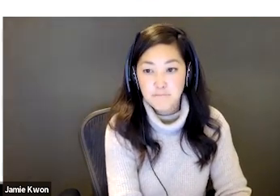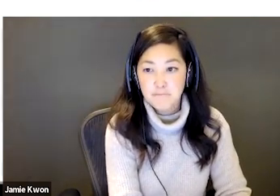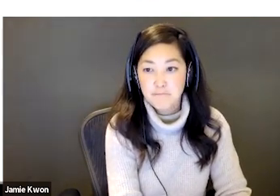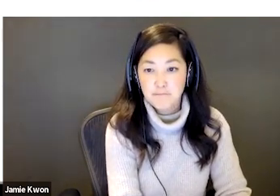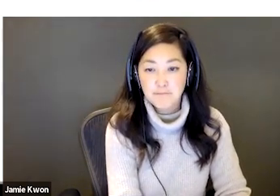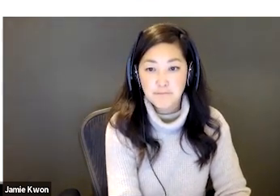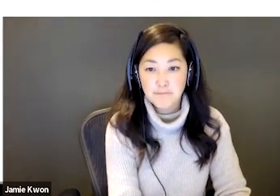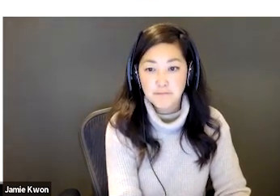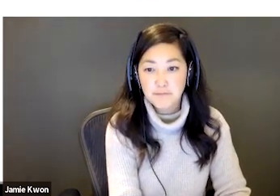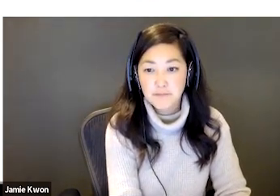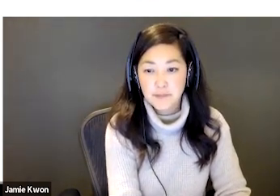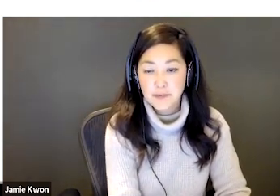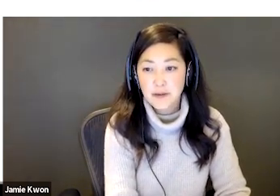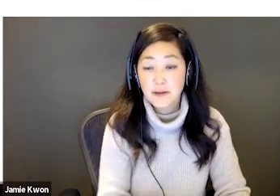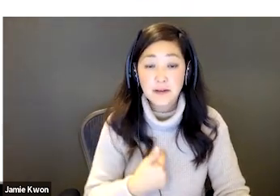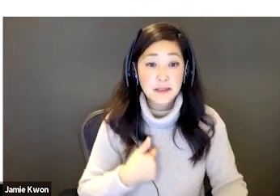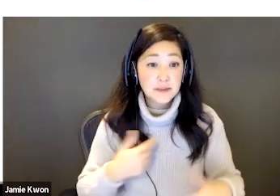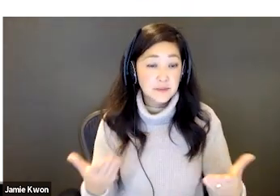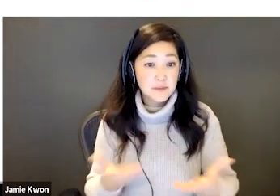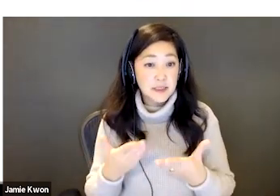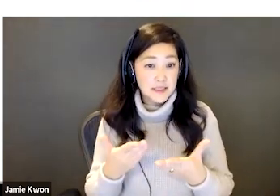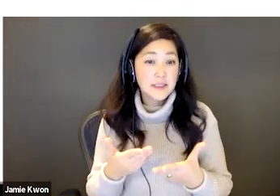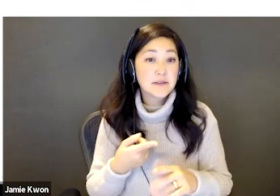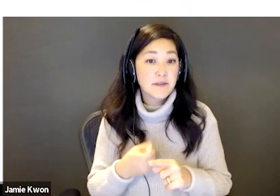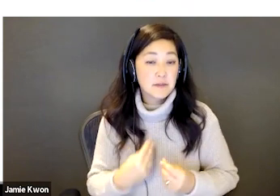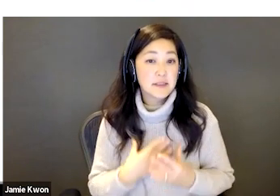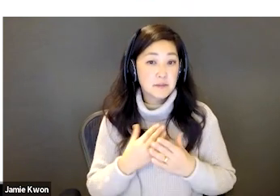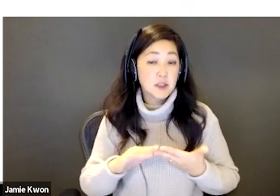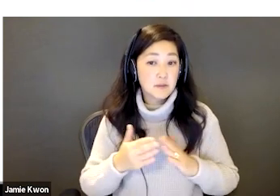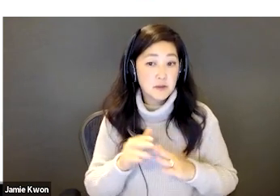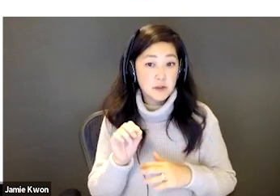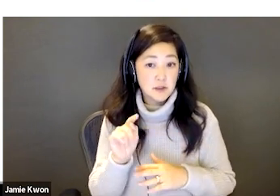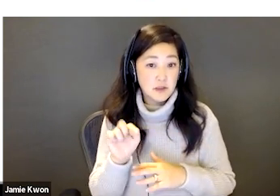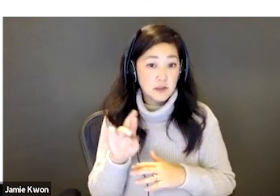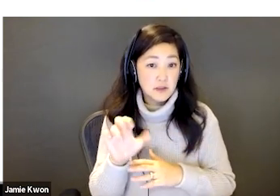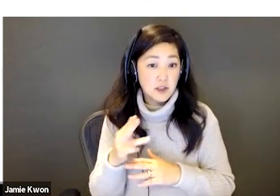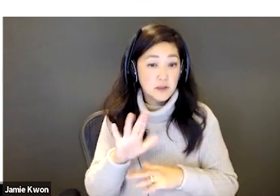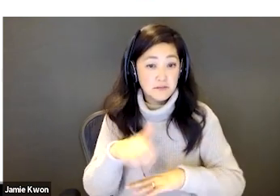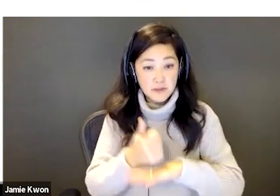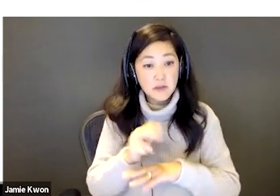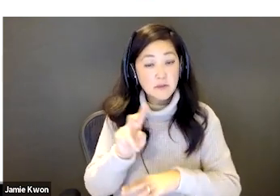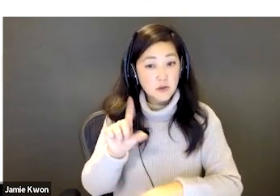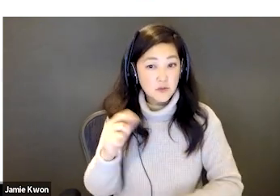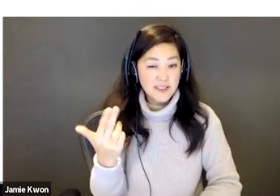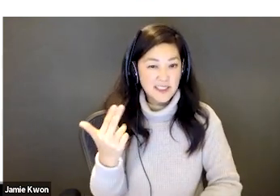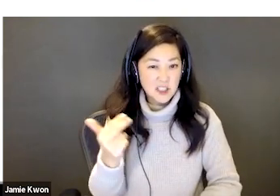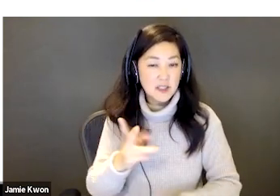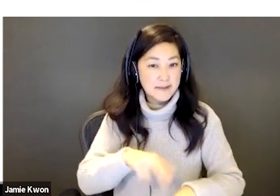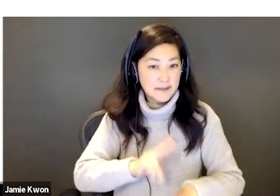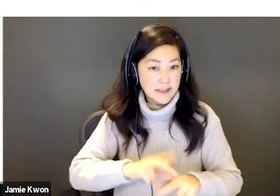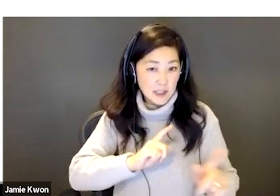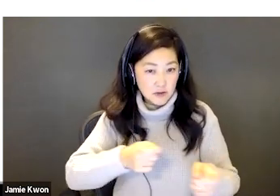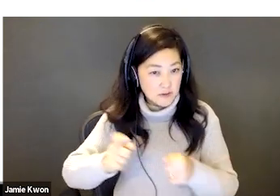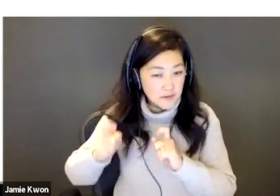I am here on behalf of Inspire Community Outreach. I founded Inspire in 2013. It's a national charity. Inspire is a charitable